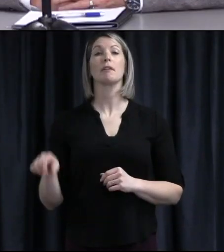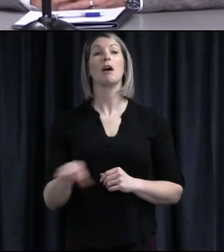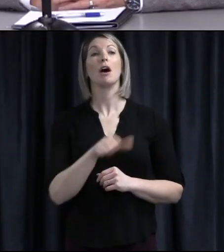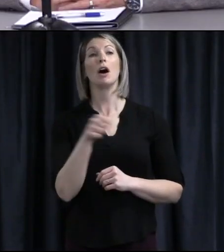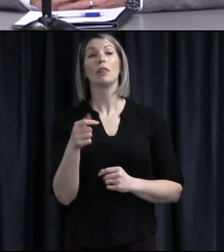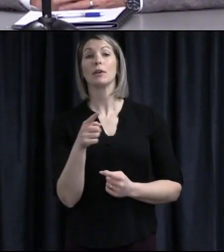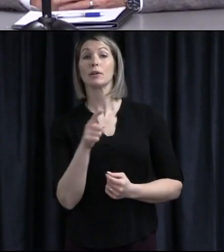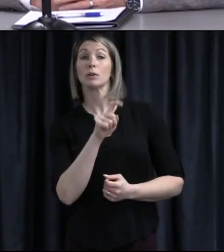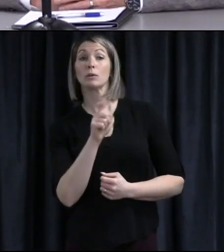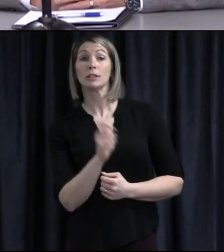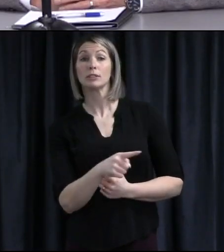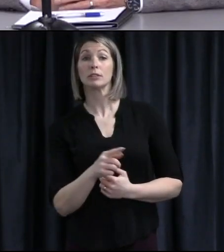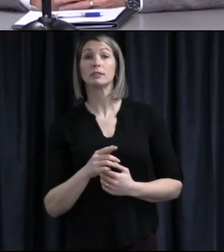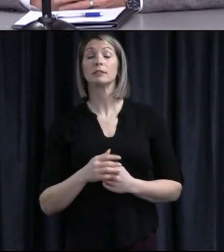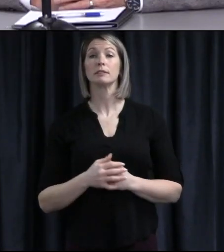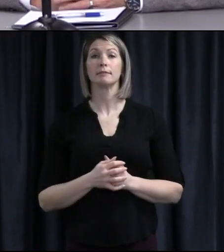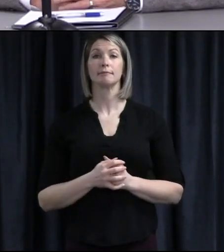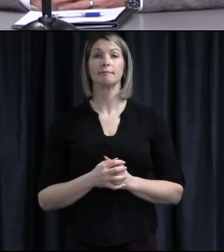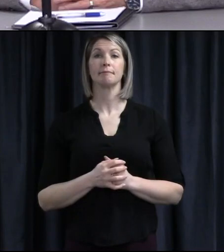further questions?